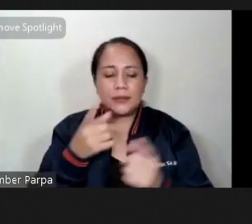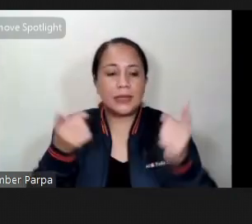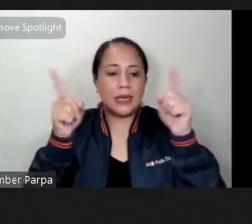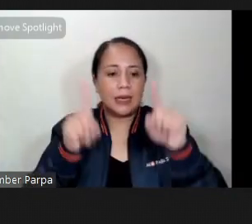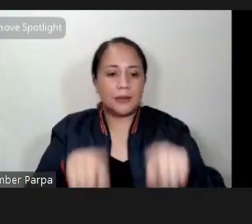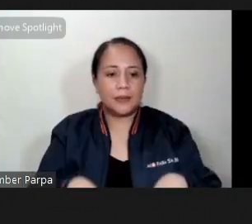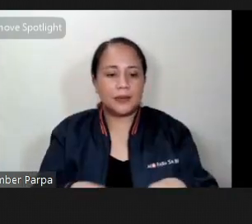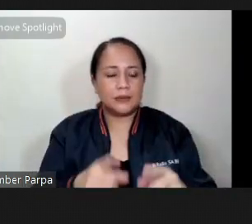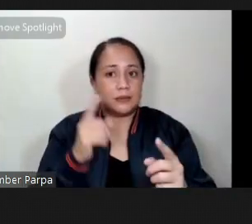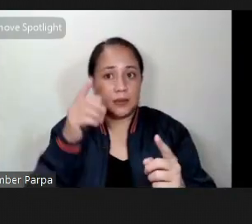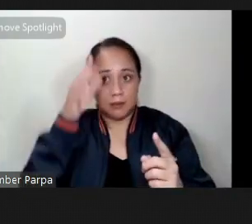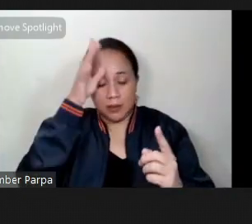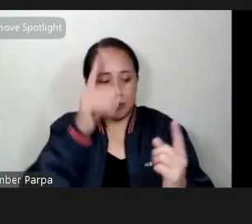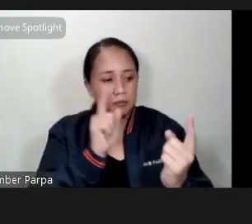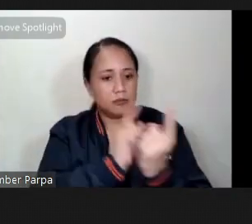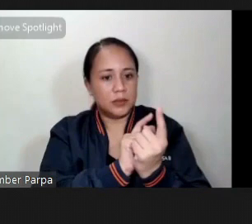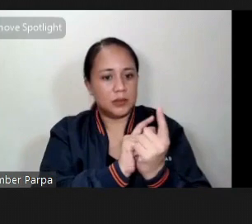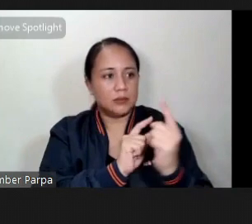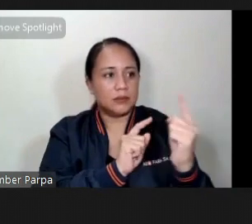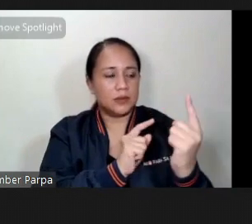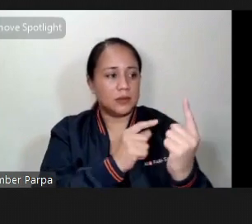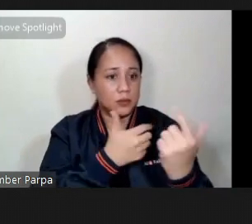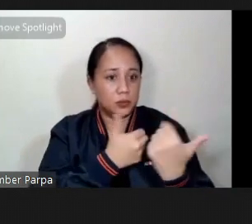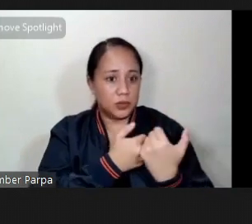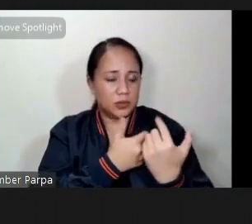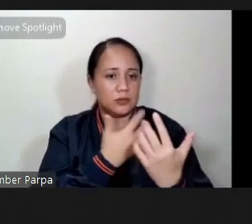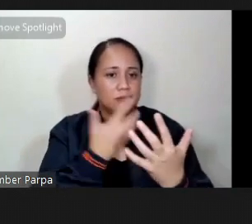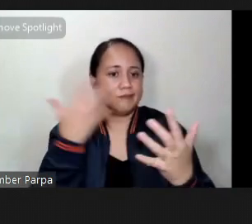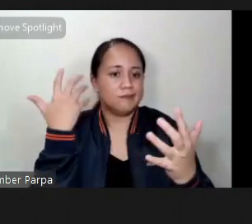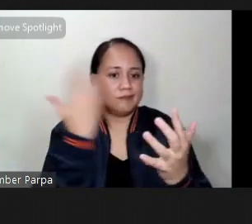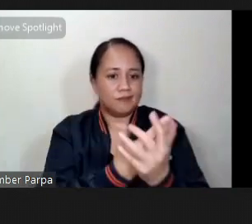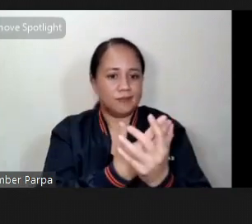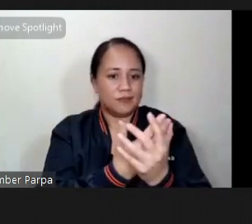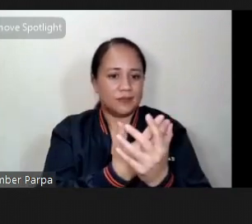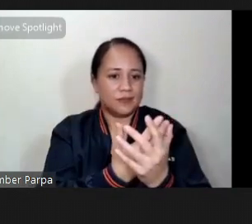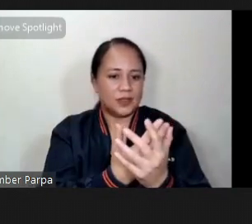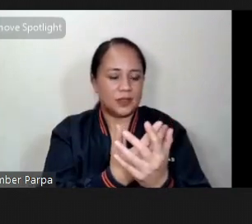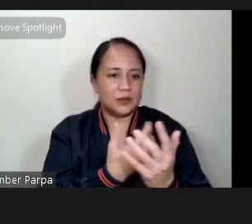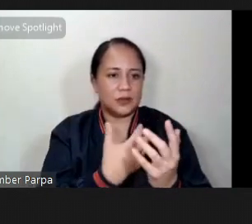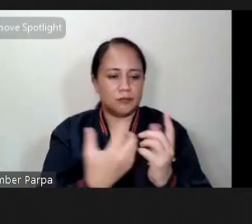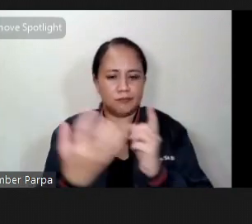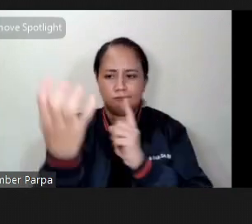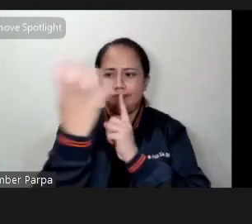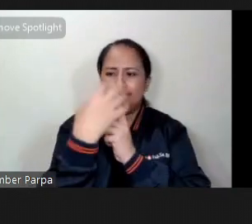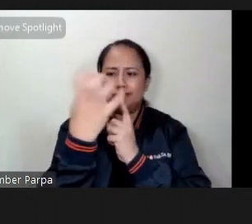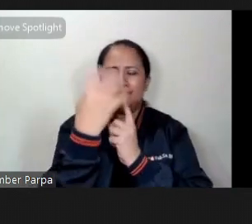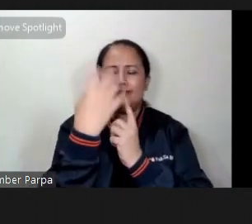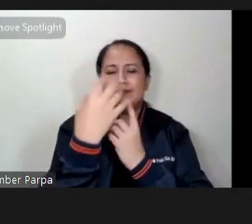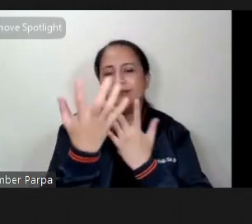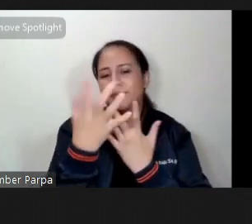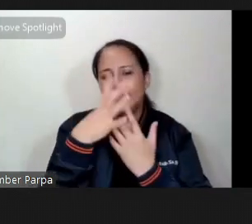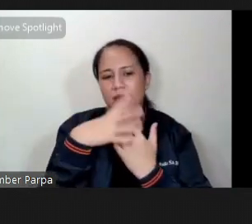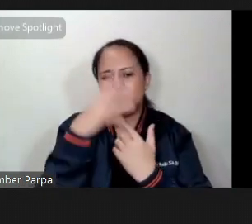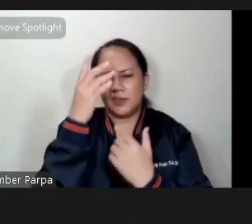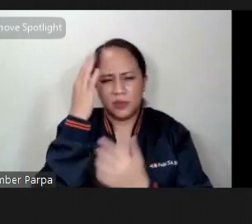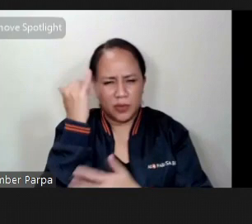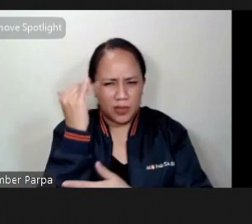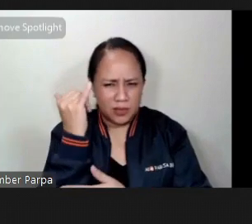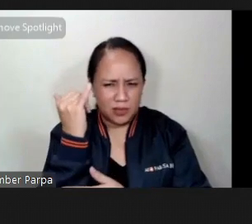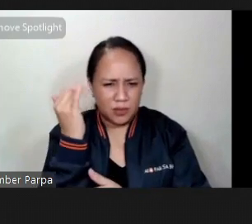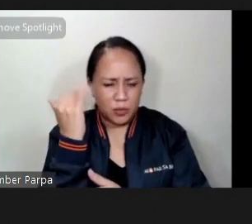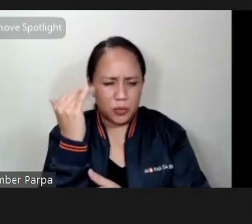the boyfriend, put him in jail, and they got very mad at me. Maybe you're wondering,